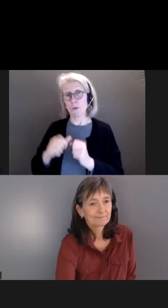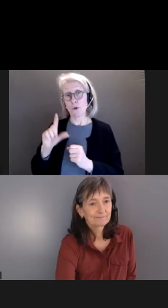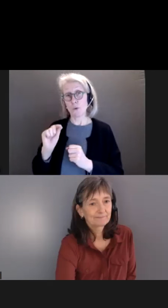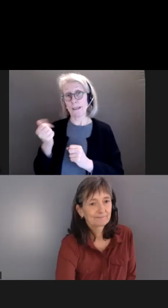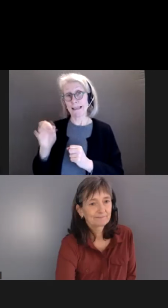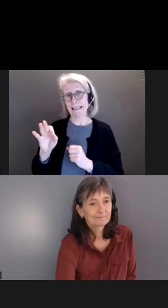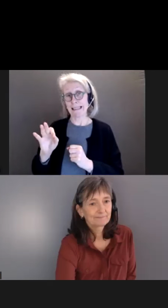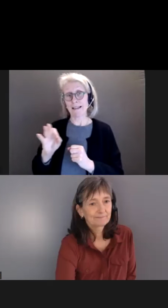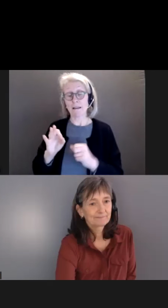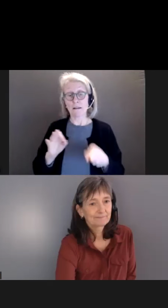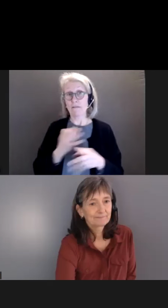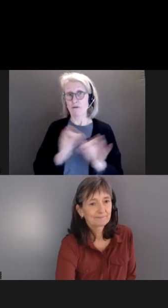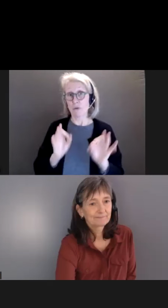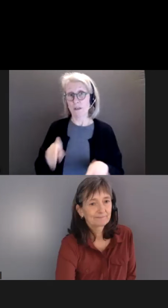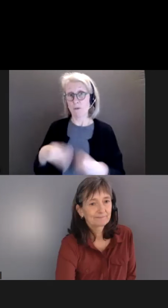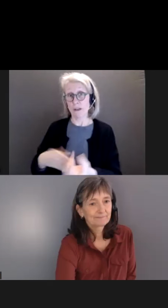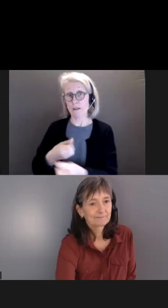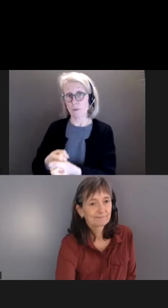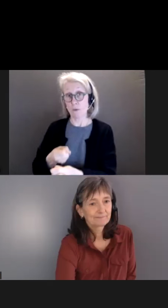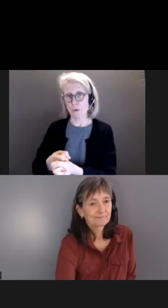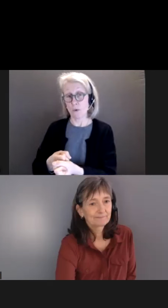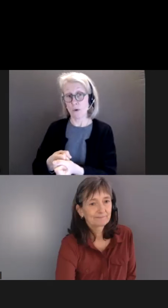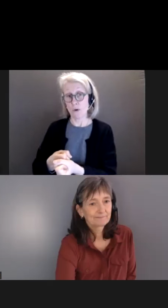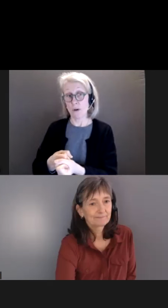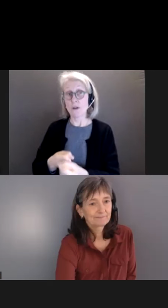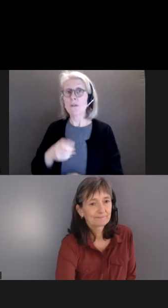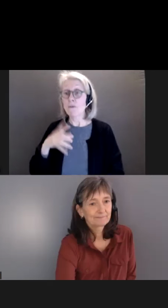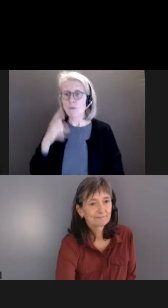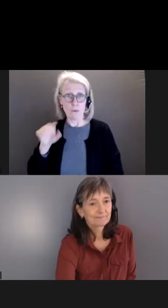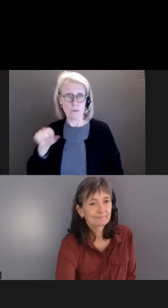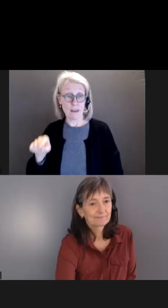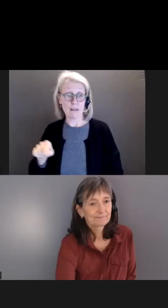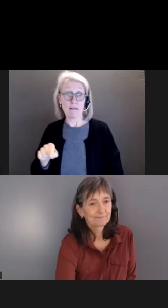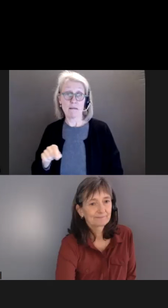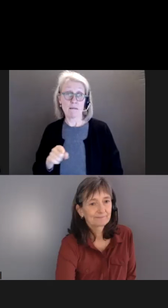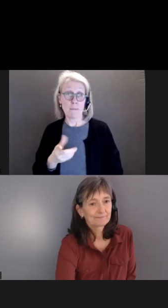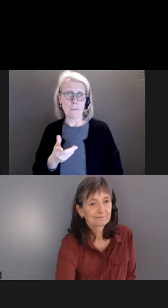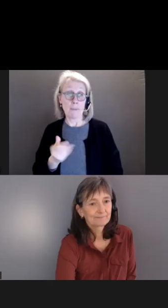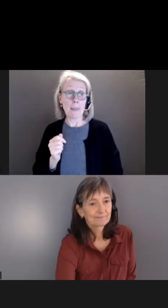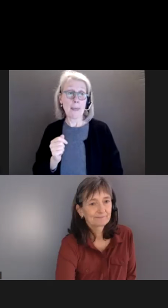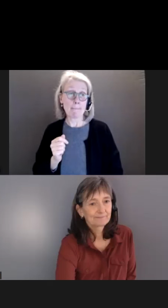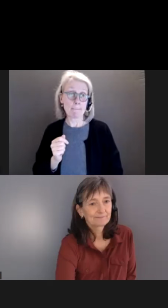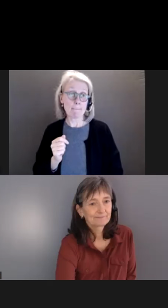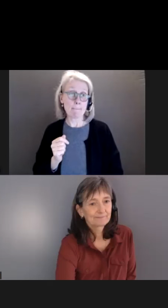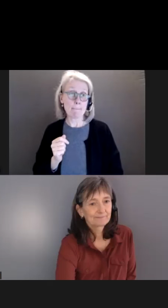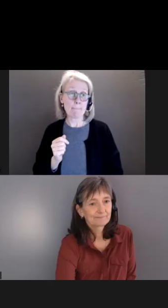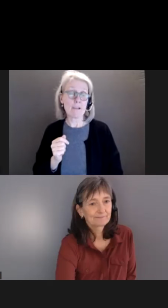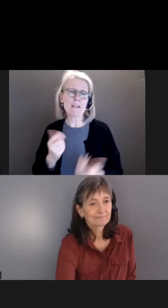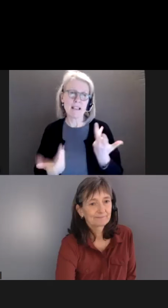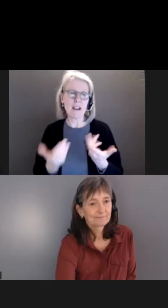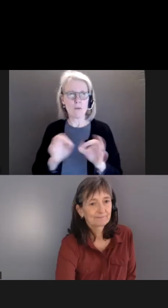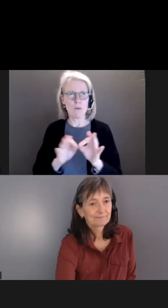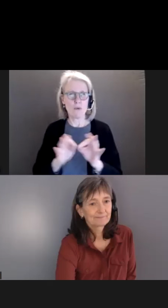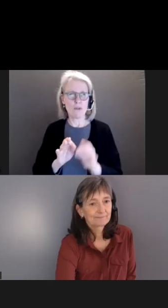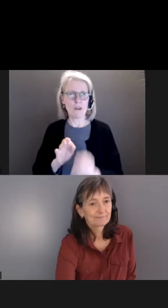unpaid caregiving for home care supports older Canadians are being provided for free by their family members in today's dollars is